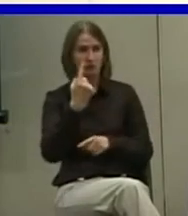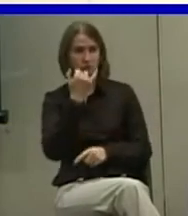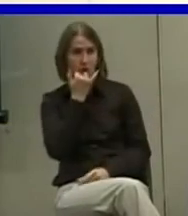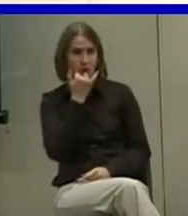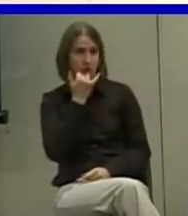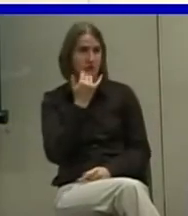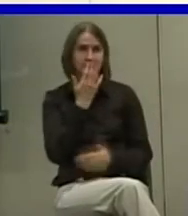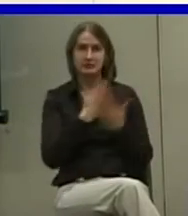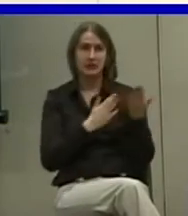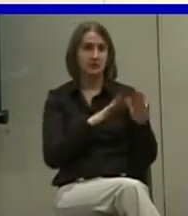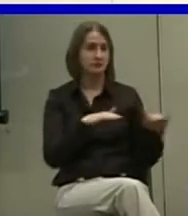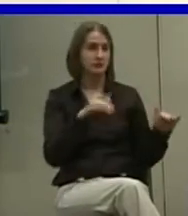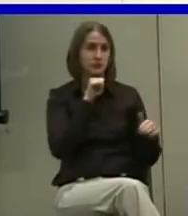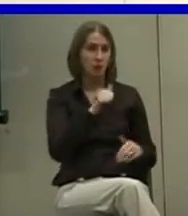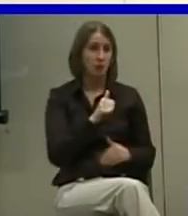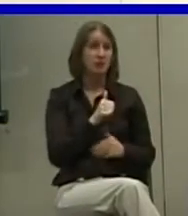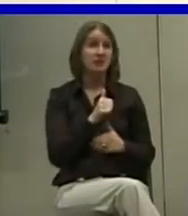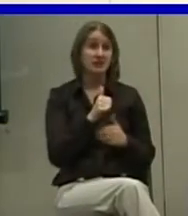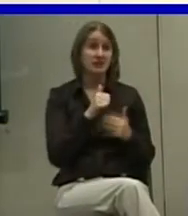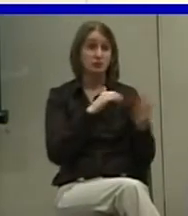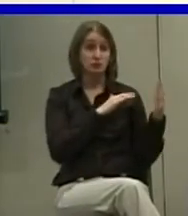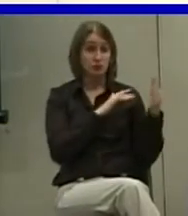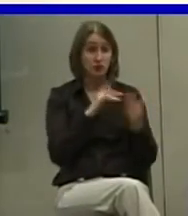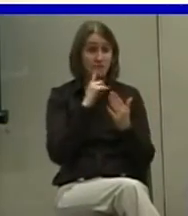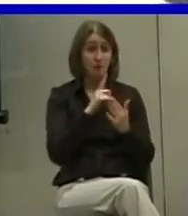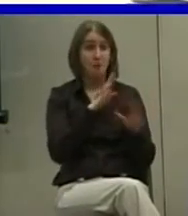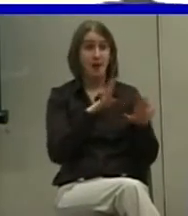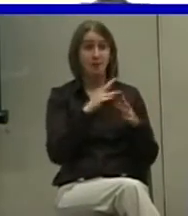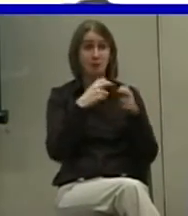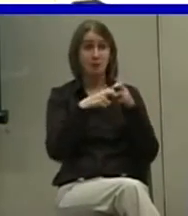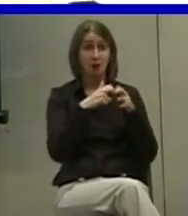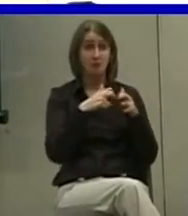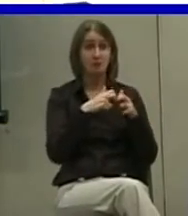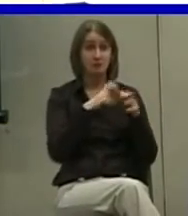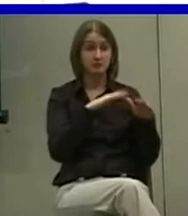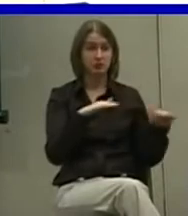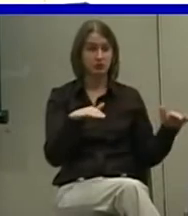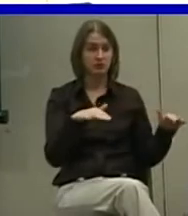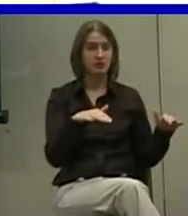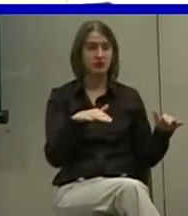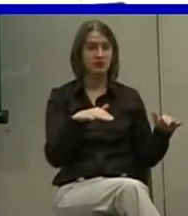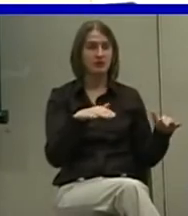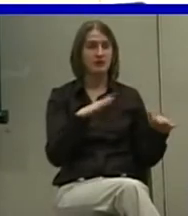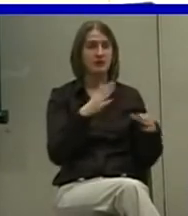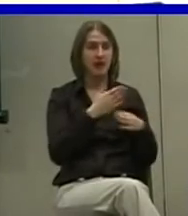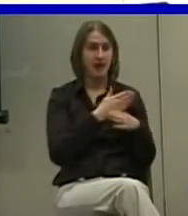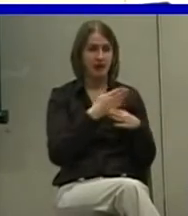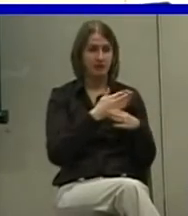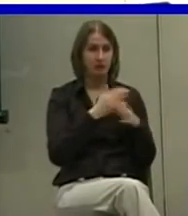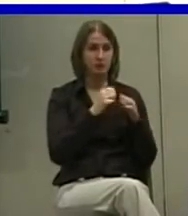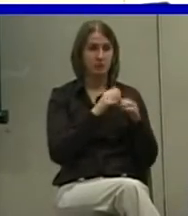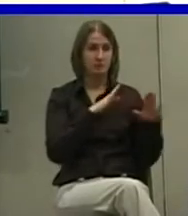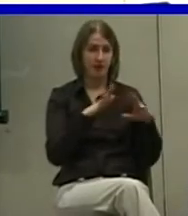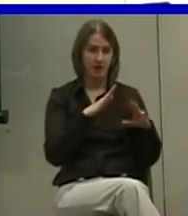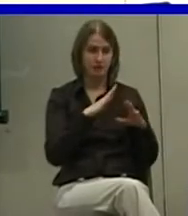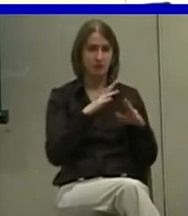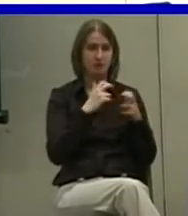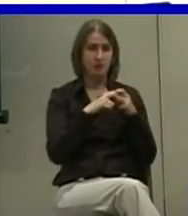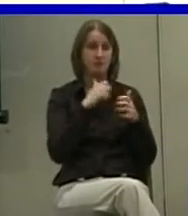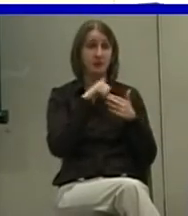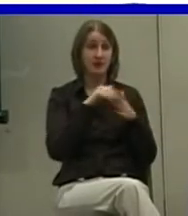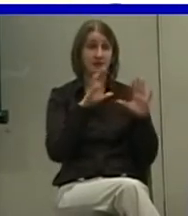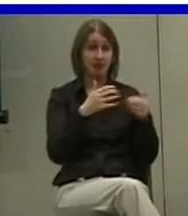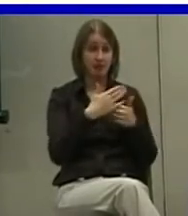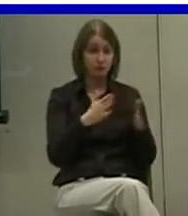we have on kids with behavior problems in schools says the average kid with a behavior problem in a